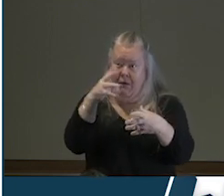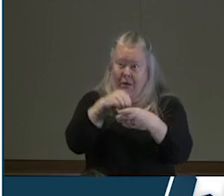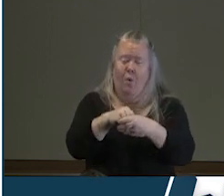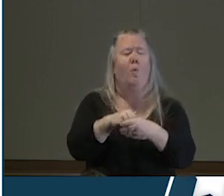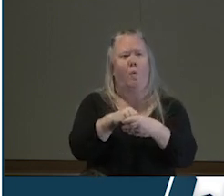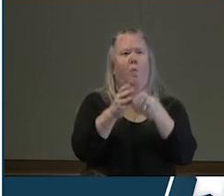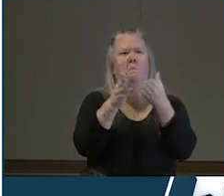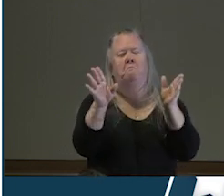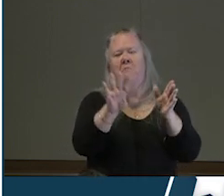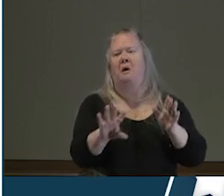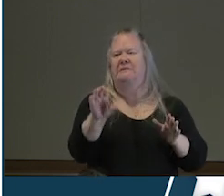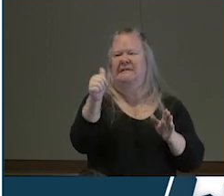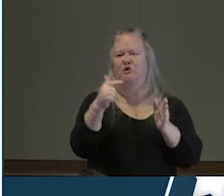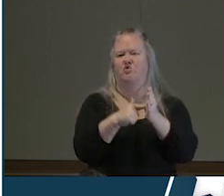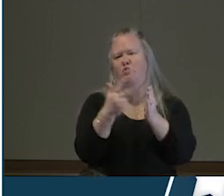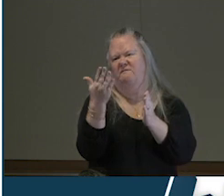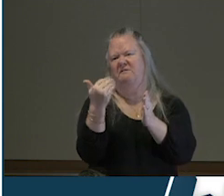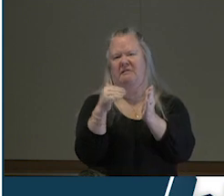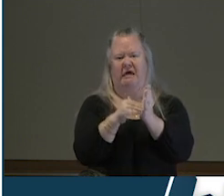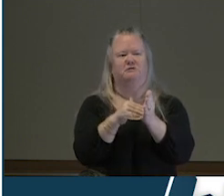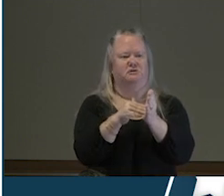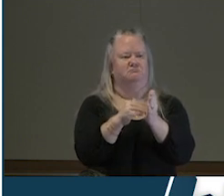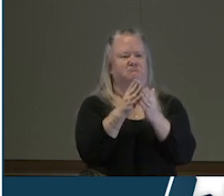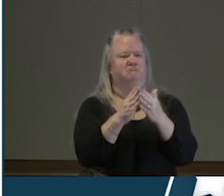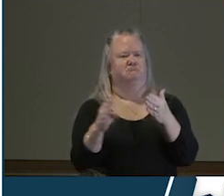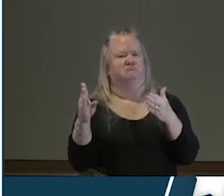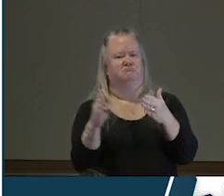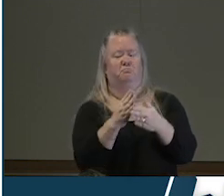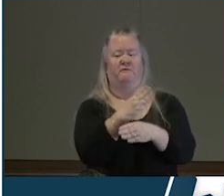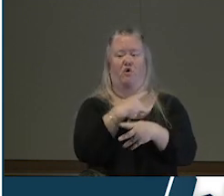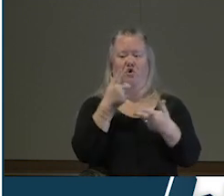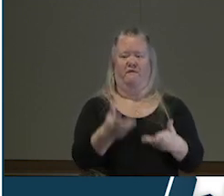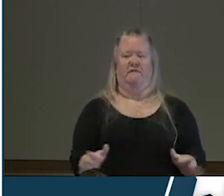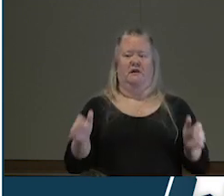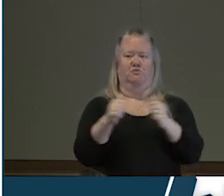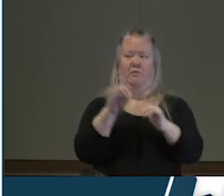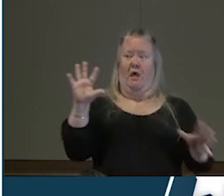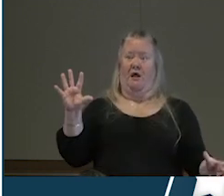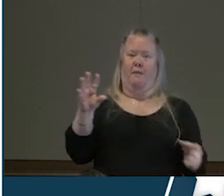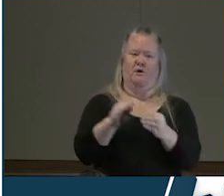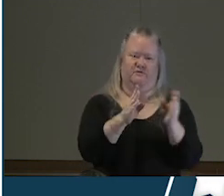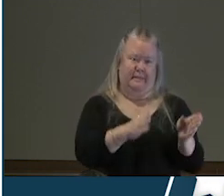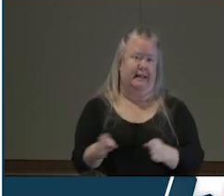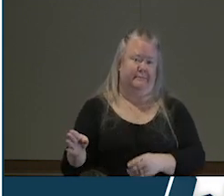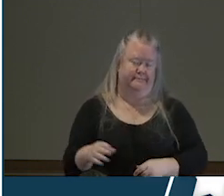generally somewhere in the $10,000 to $15,000 range before you're said and done between the comprehensive planning.